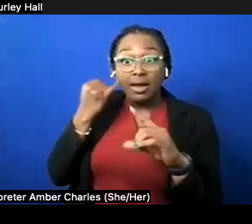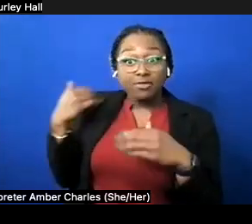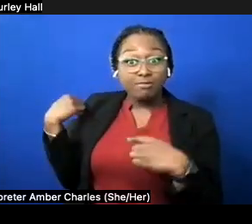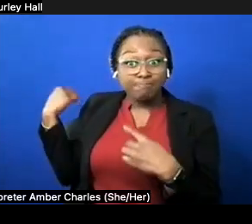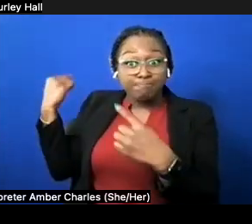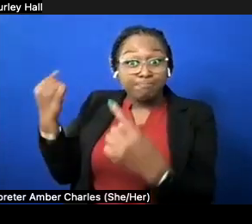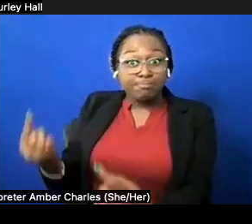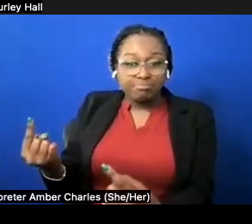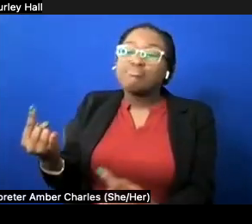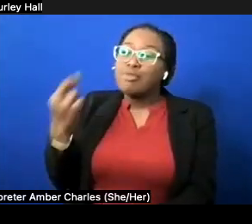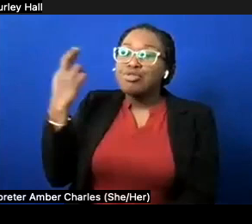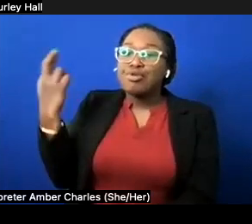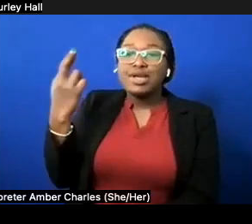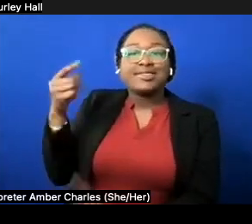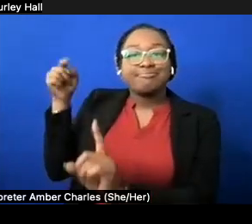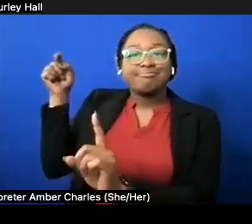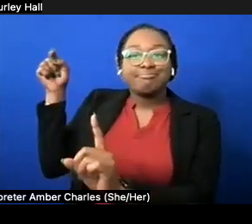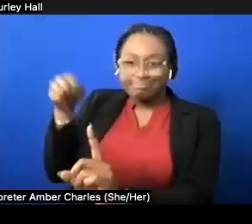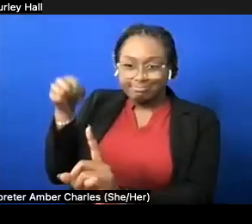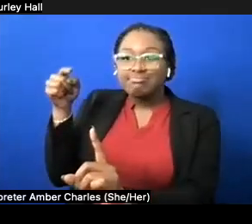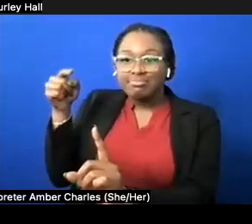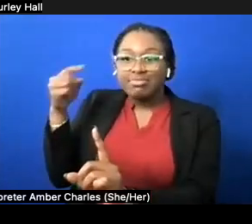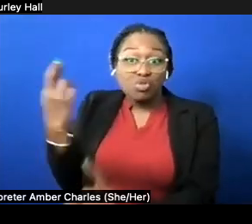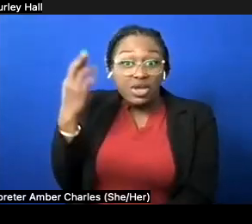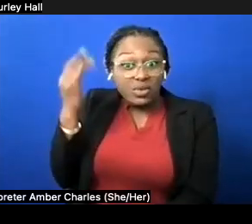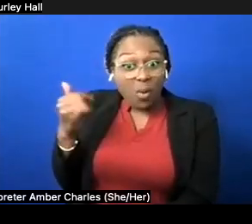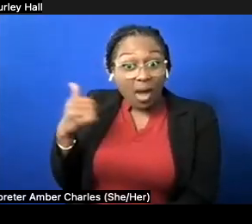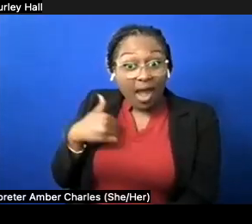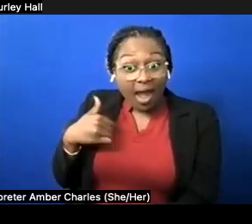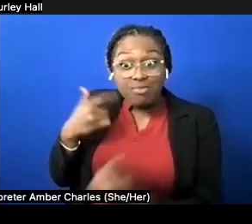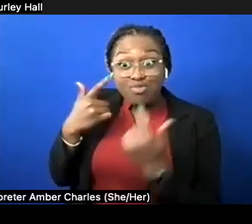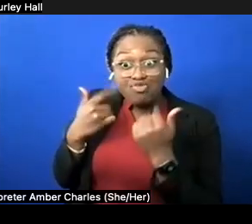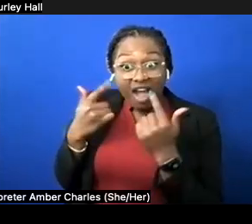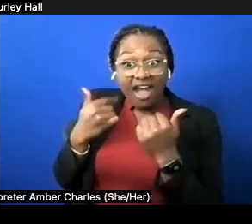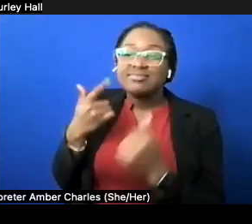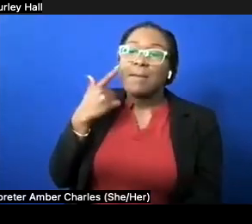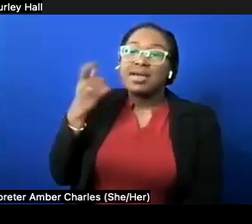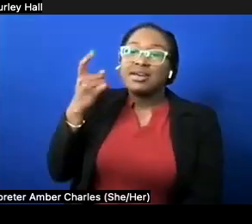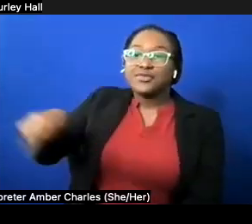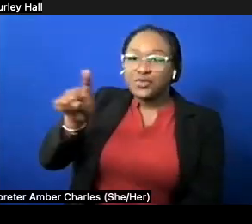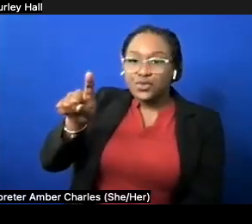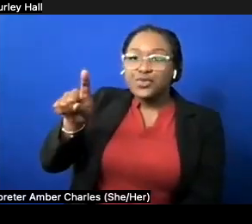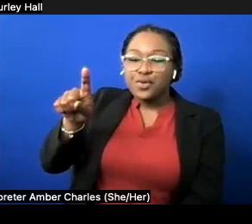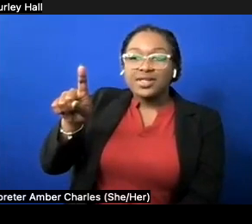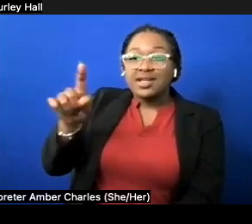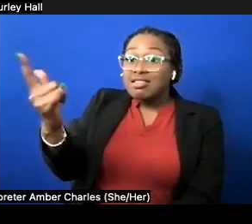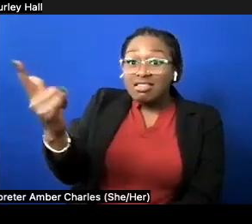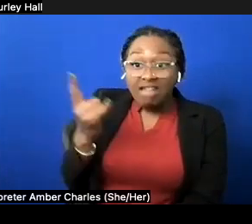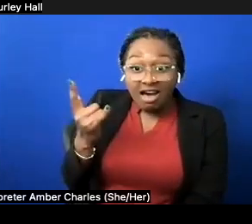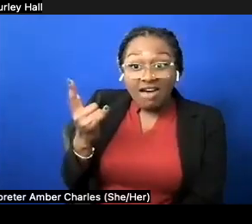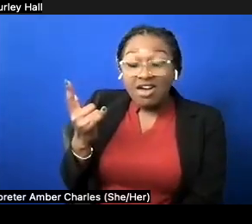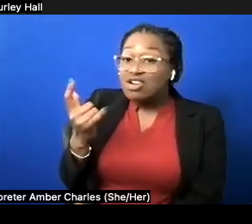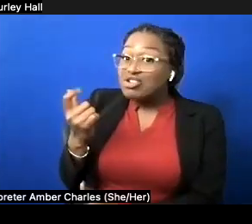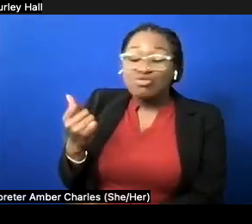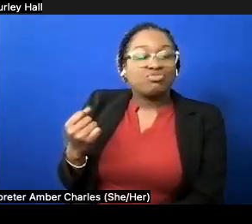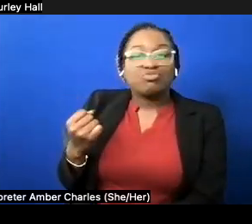reason is you. The reason I am crying right now is because of you, because of the love and support you have